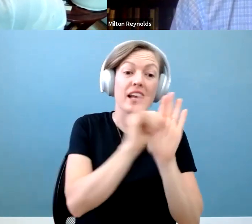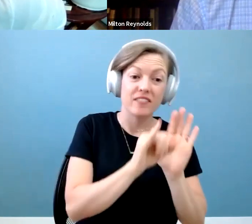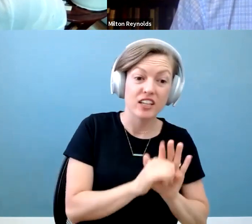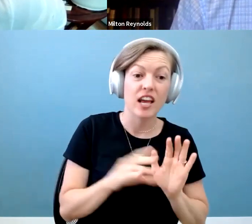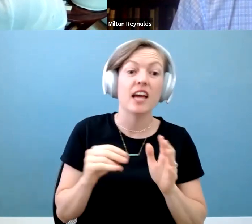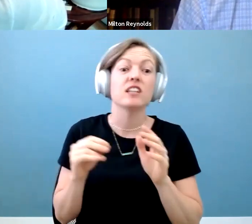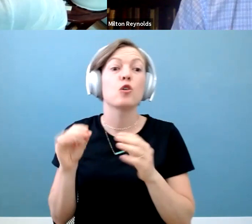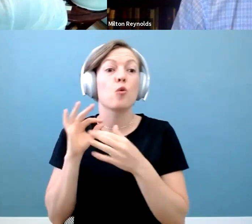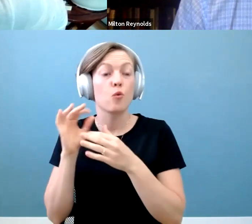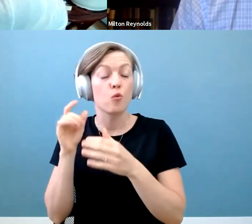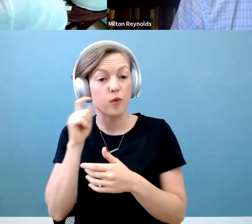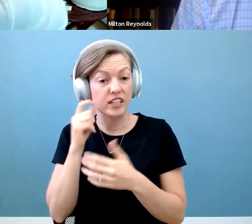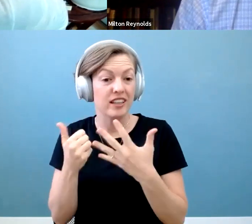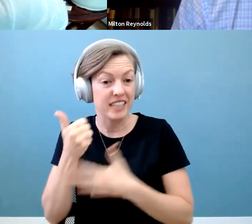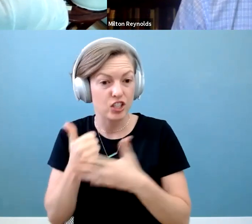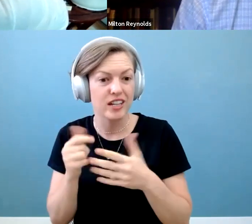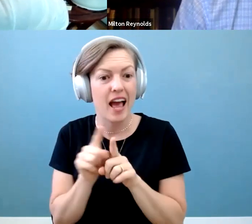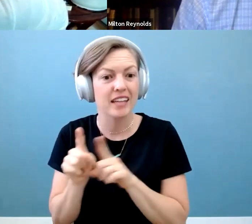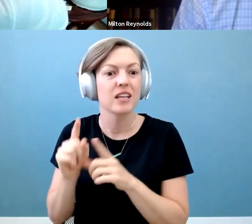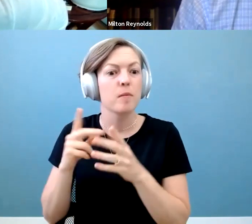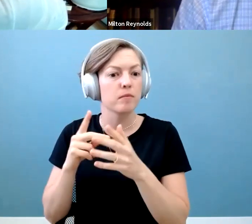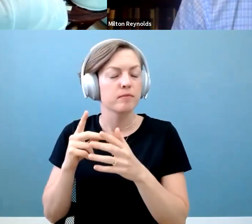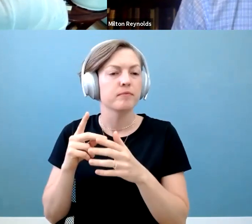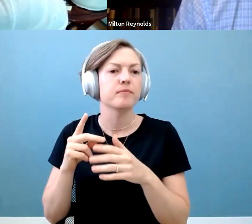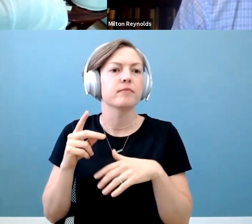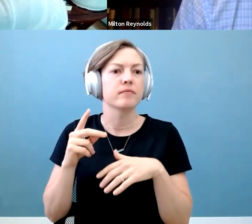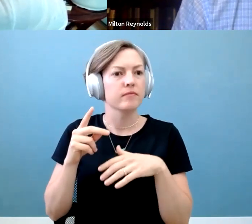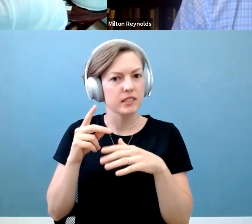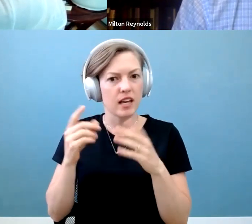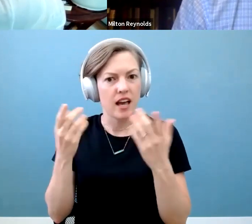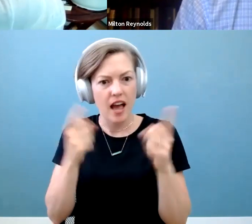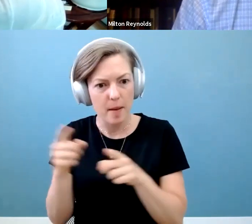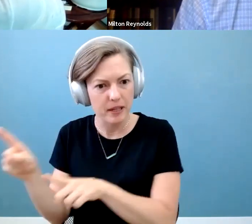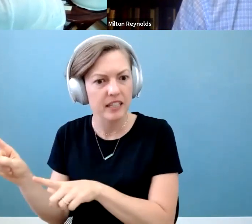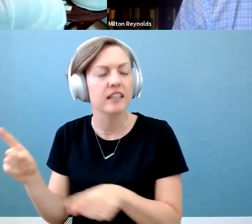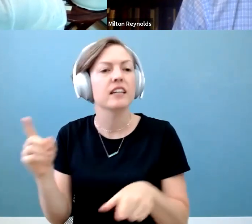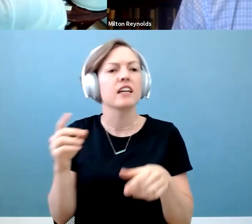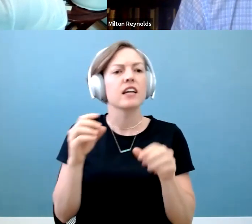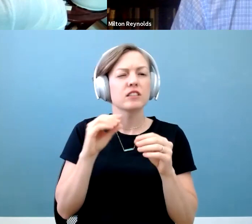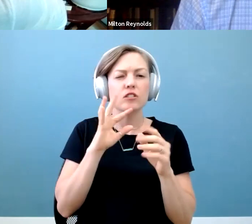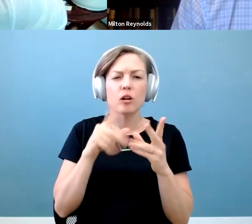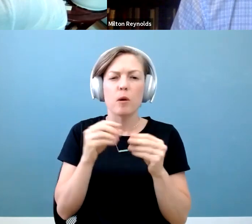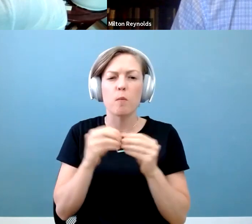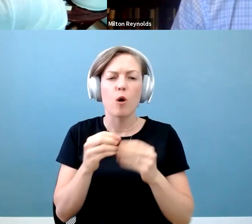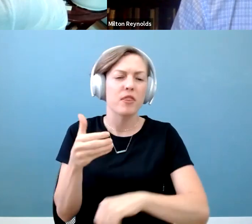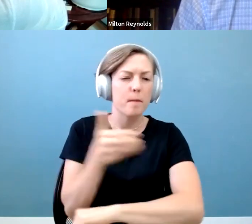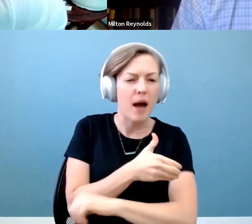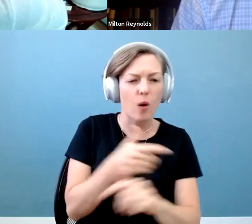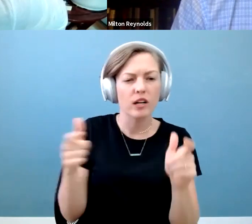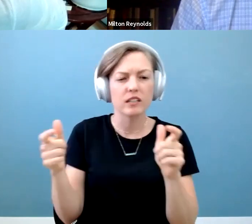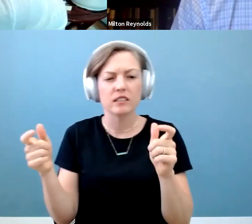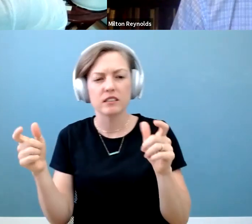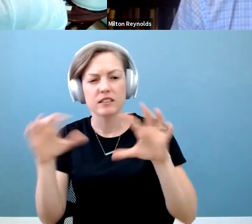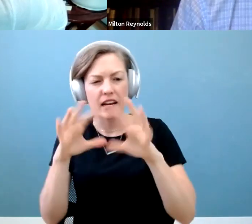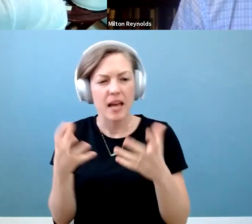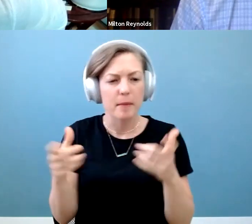an ongoing project, you can begin to engage with the power dynamics. And I think too often, conversations that are